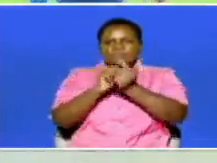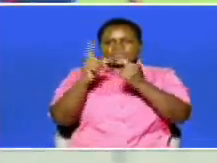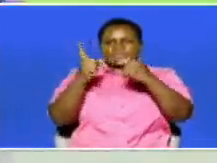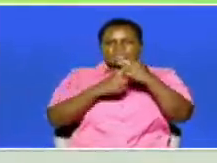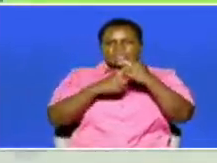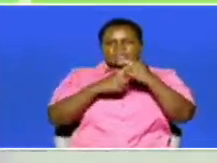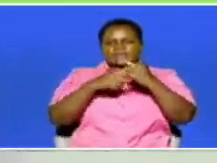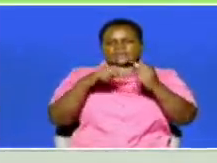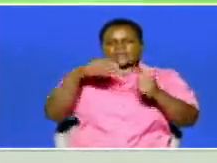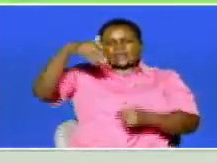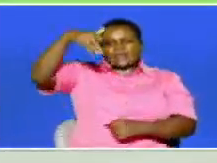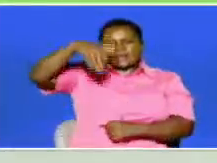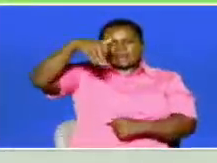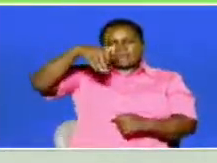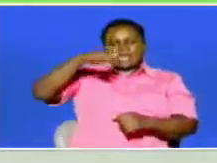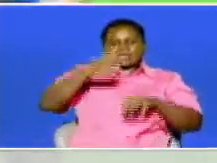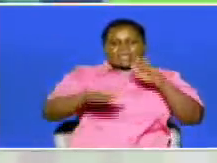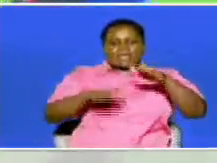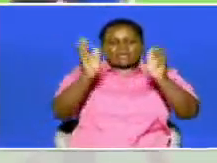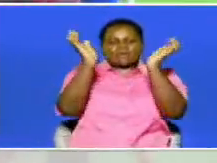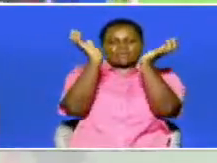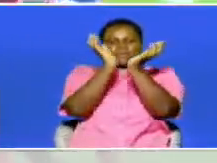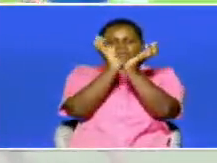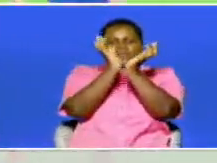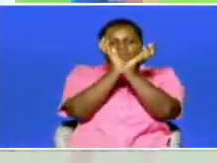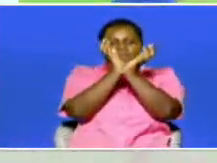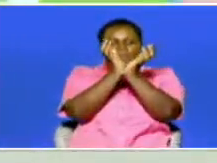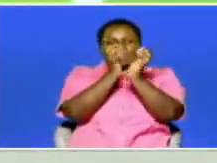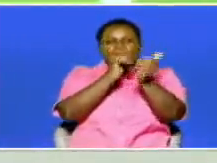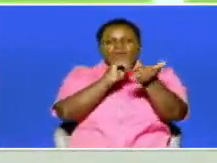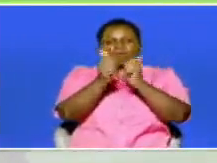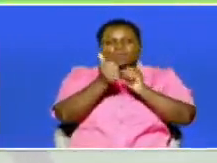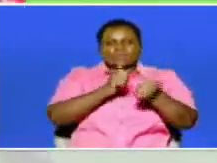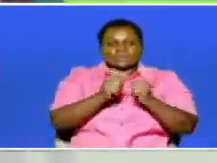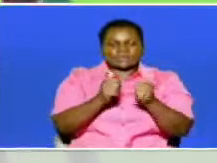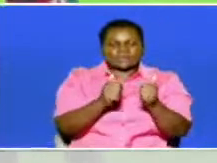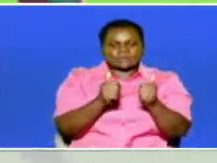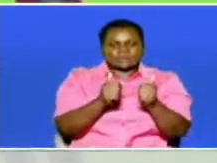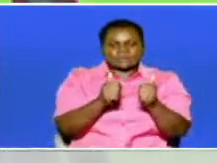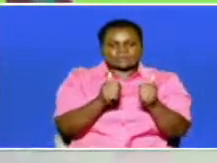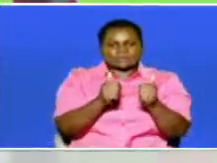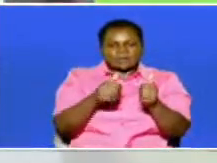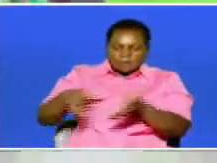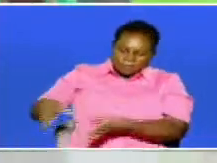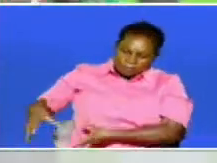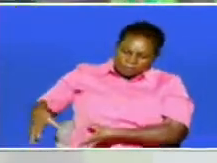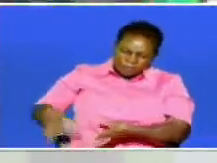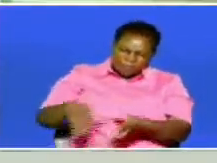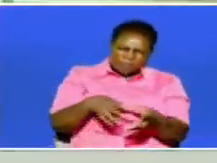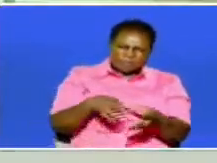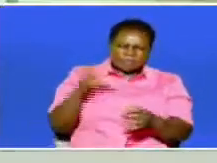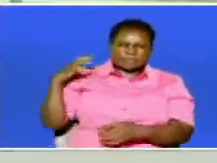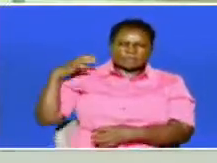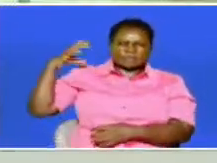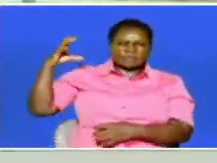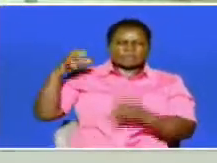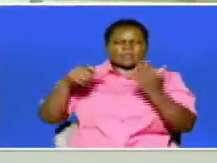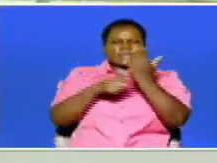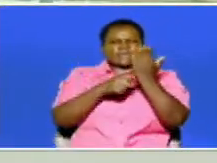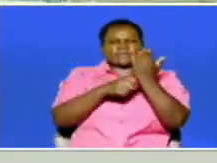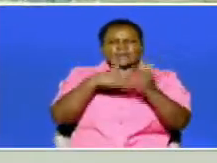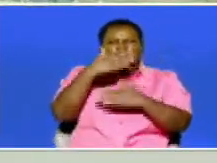to Namibia at the Nyayo National Stadium. Now, the Barthe Trophy is the Rugby Africa Under 20 Championship, named